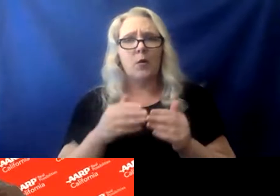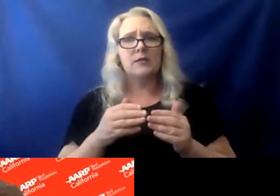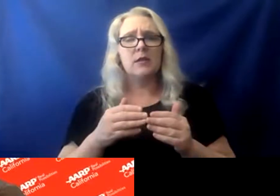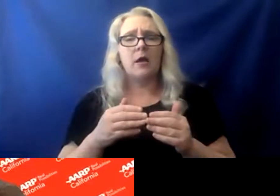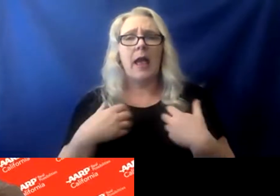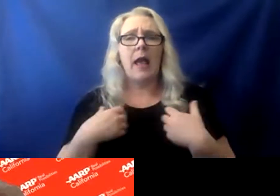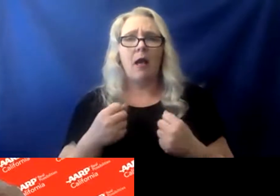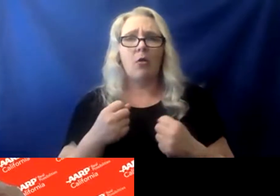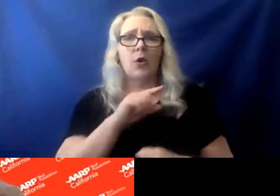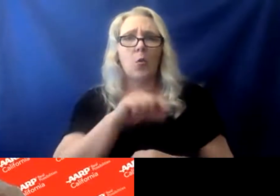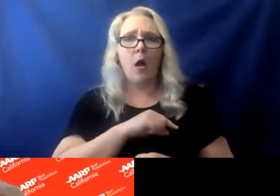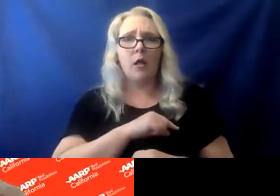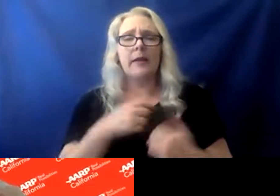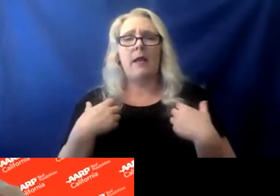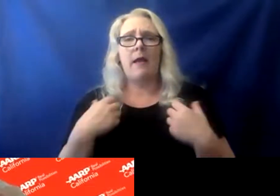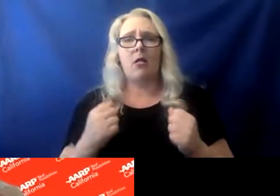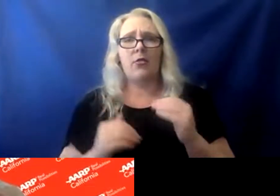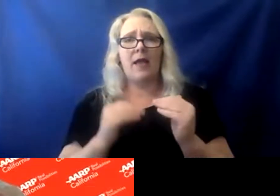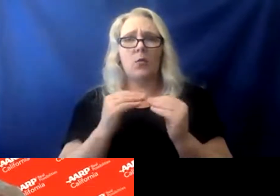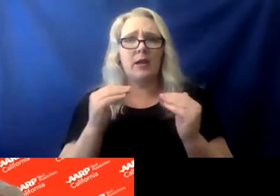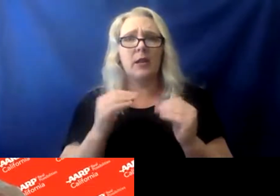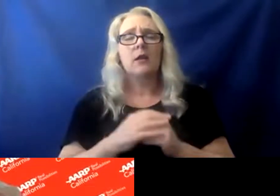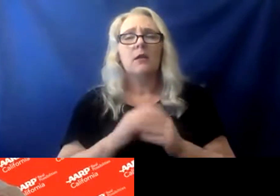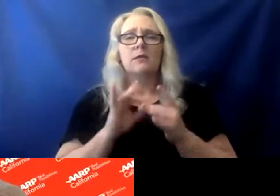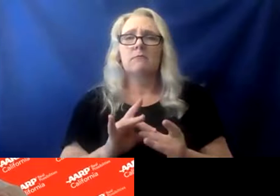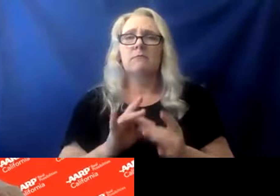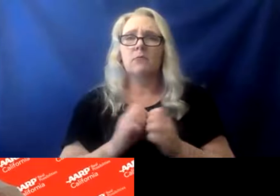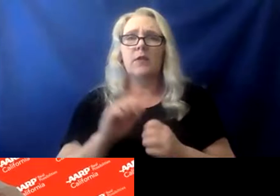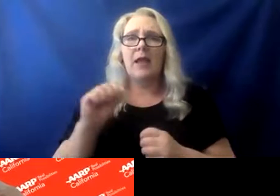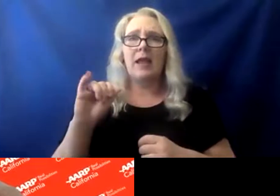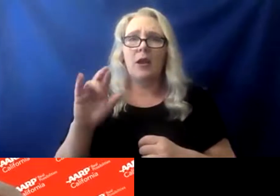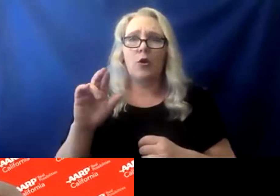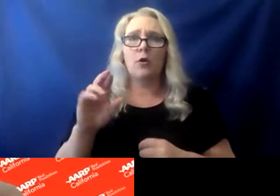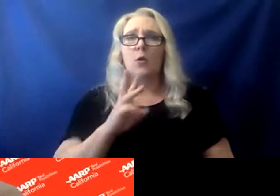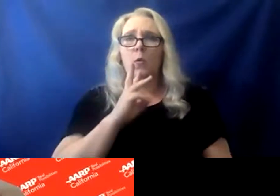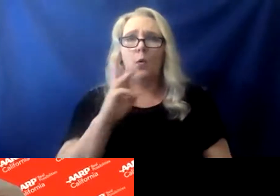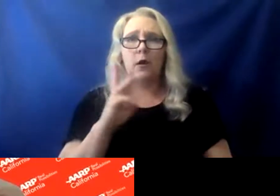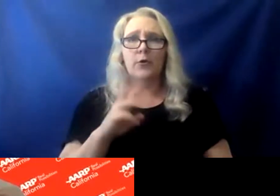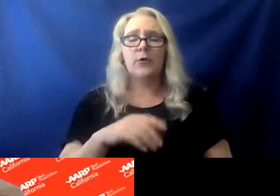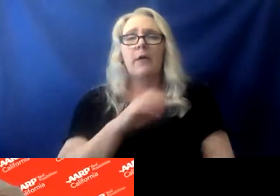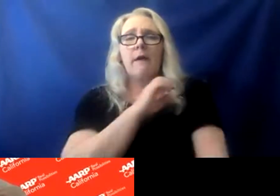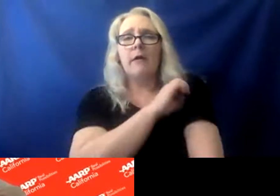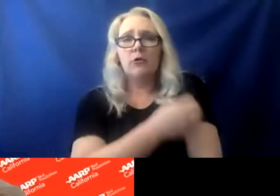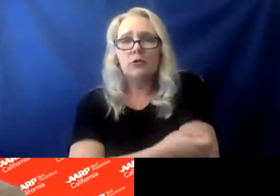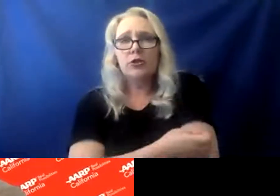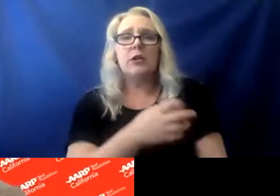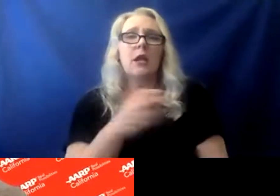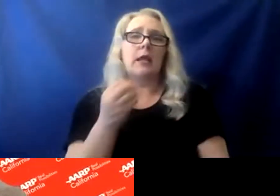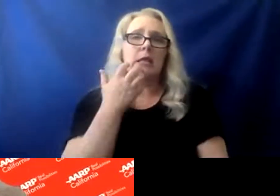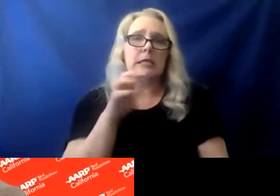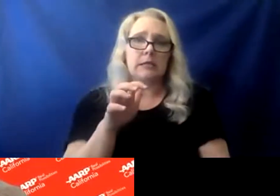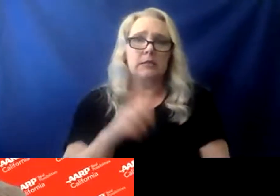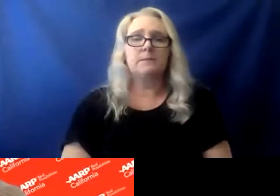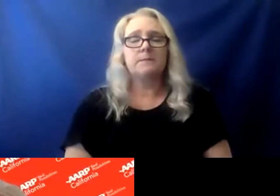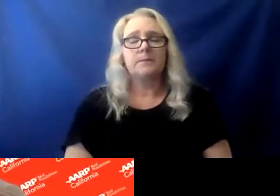and health equity, particularly when it comes to air, water, energy, and heat.